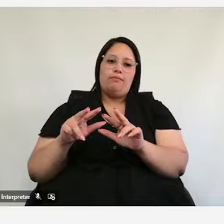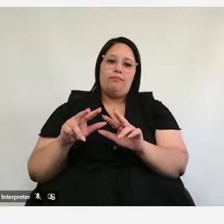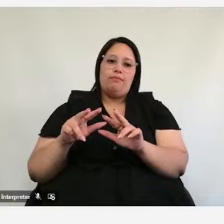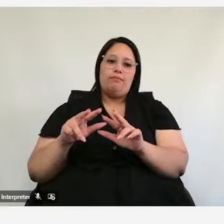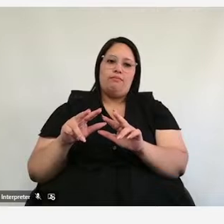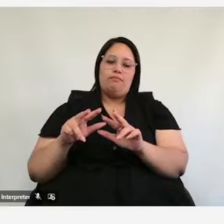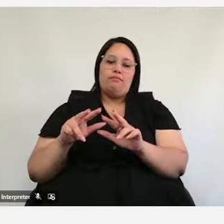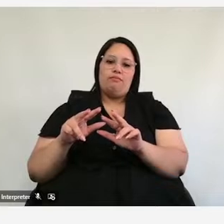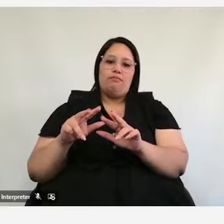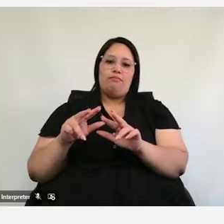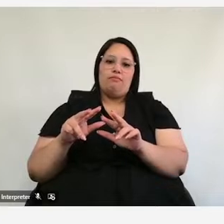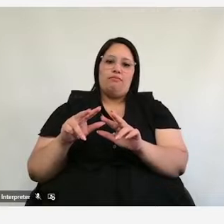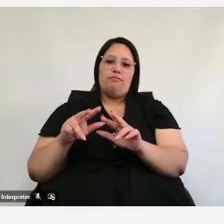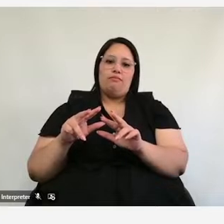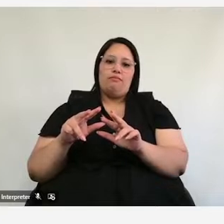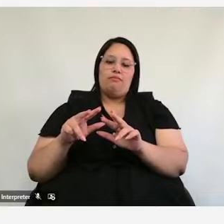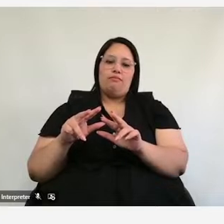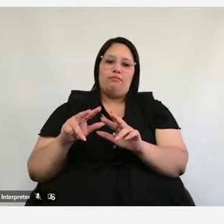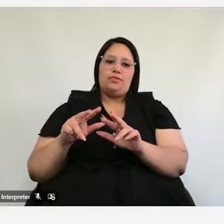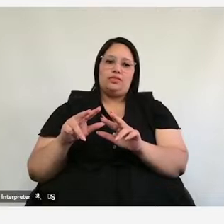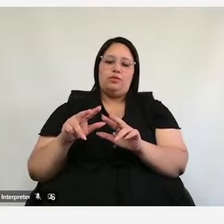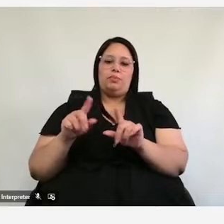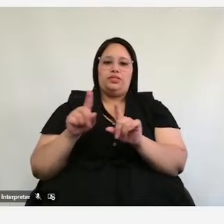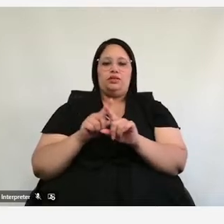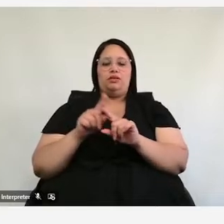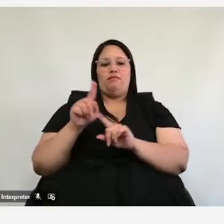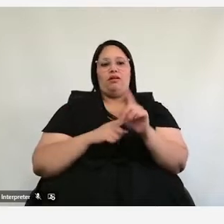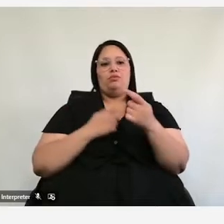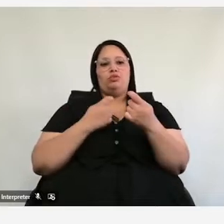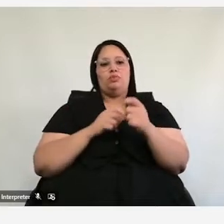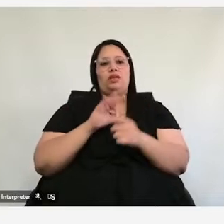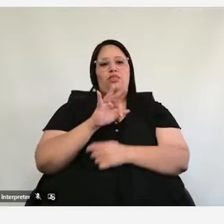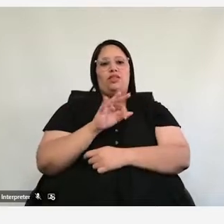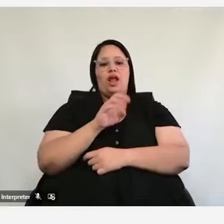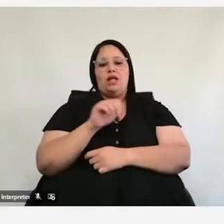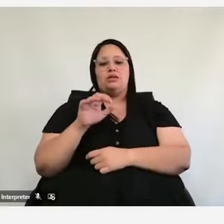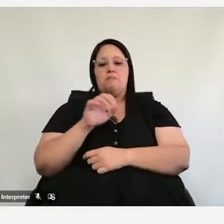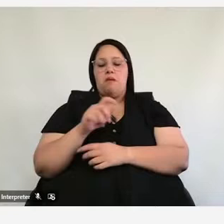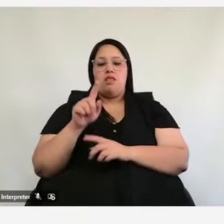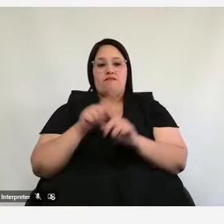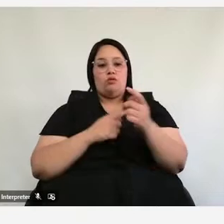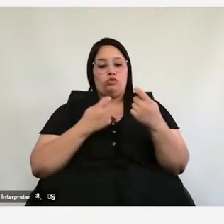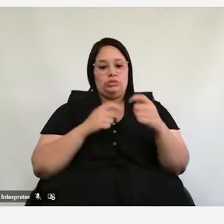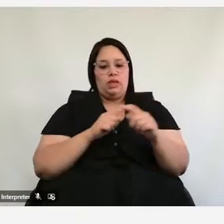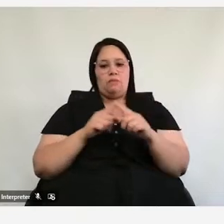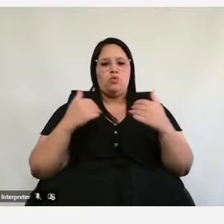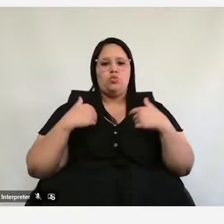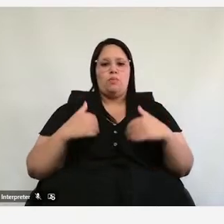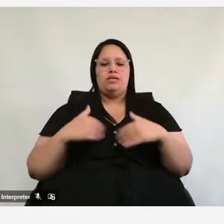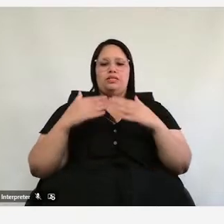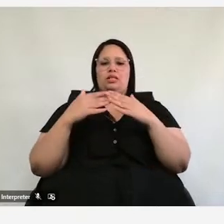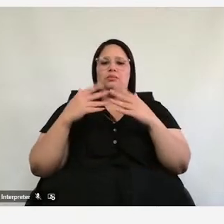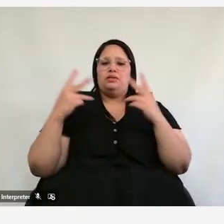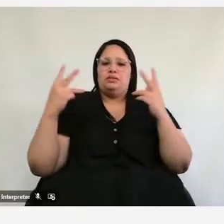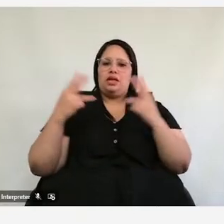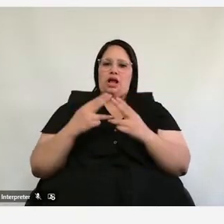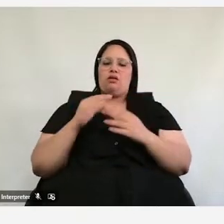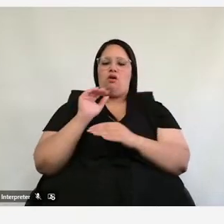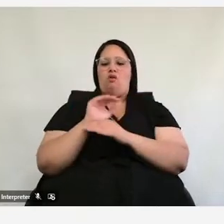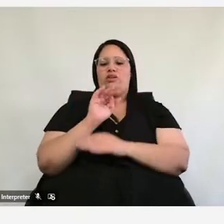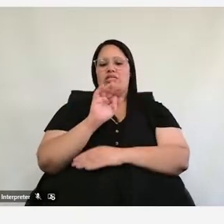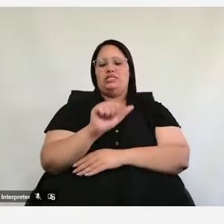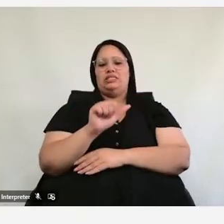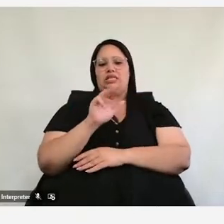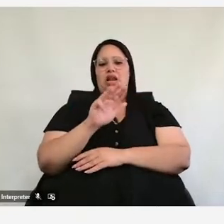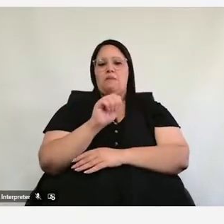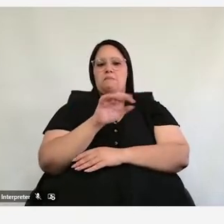list. The DA not only failed to spend 300 million of housing grants, but they're also cutting human settlement expenditure by over 69 million in